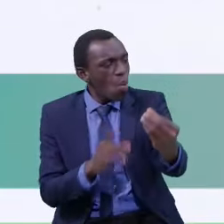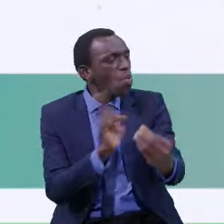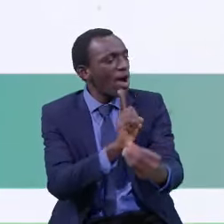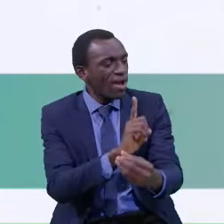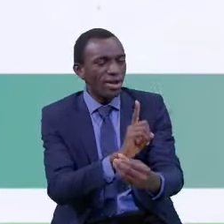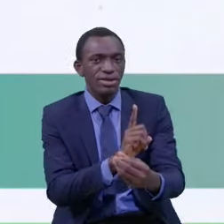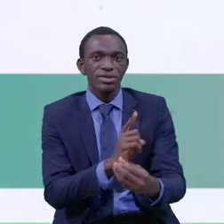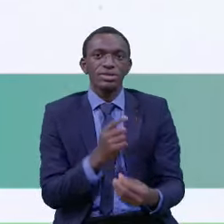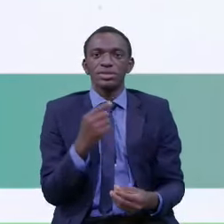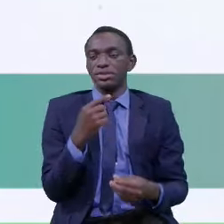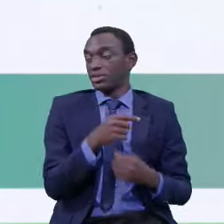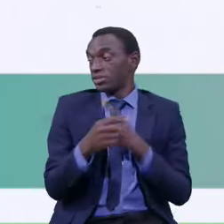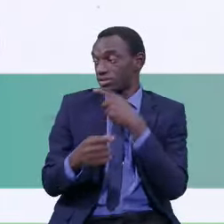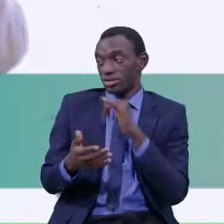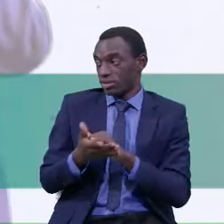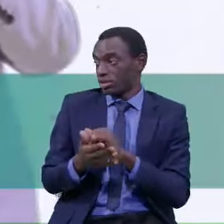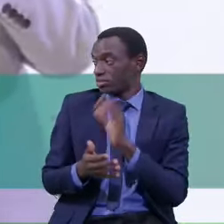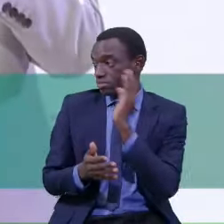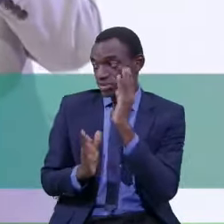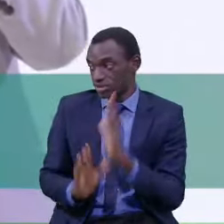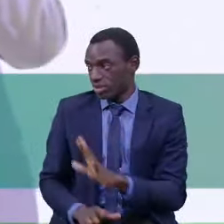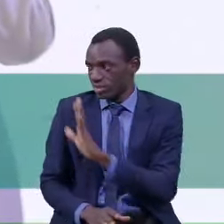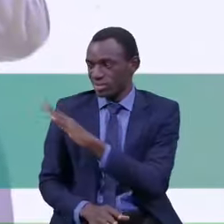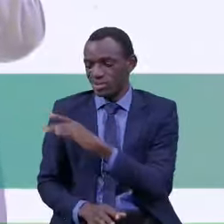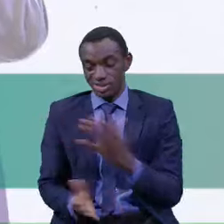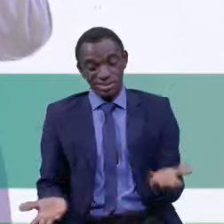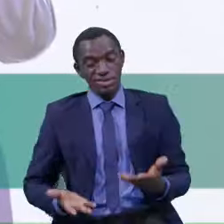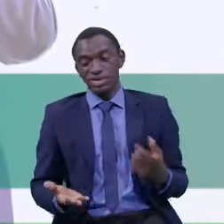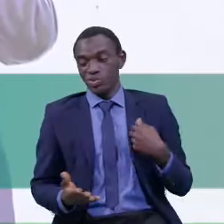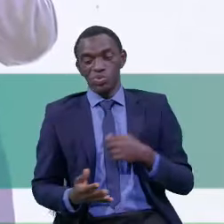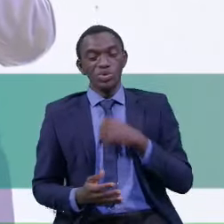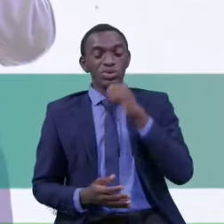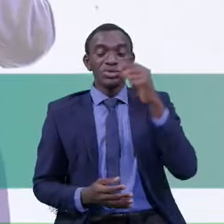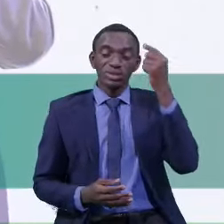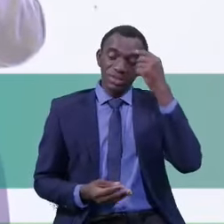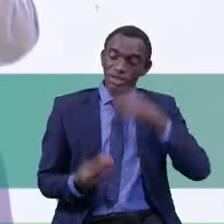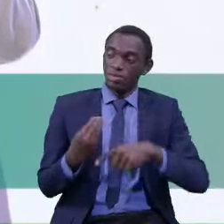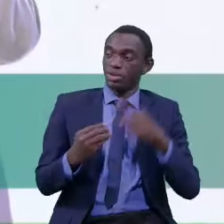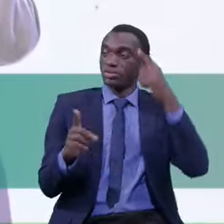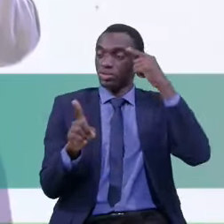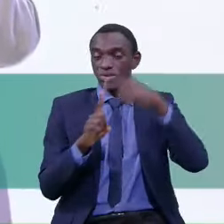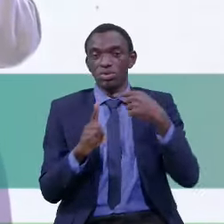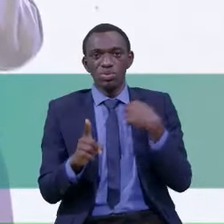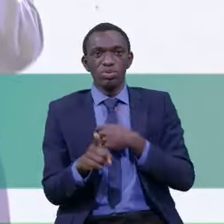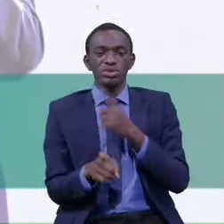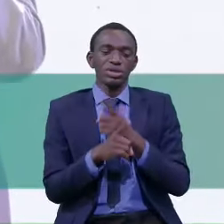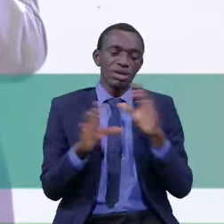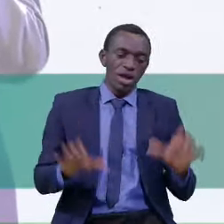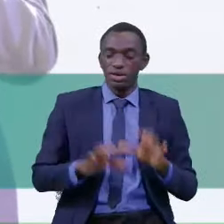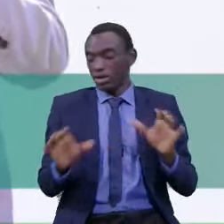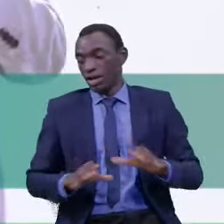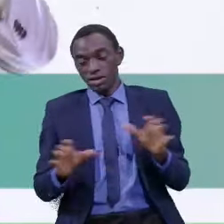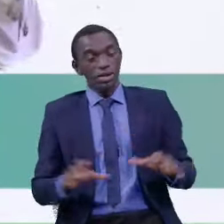don't think of goals here. We just think of activity. My father did it,